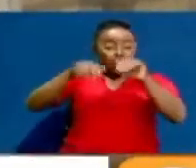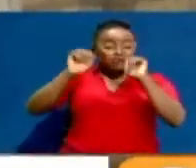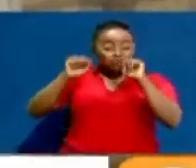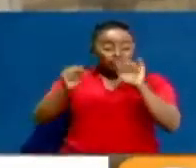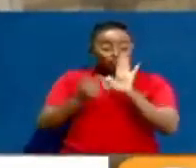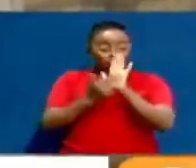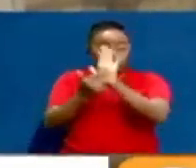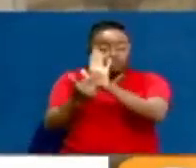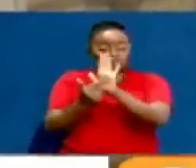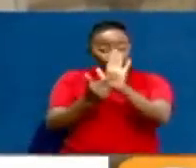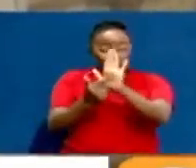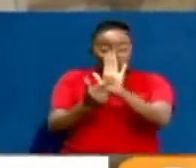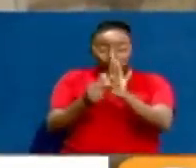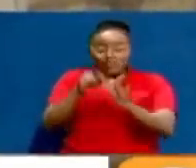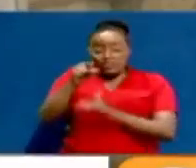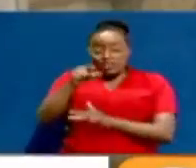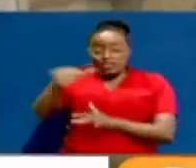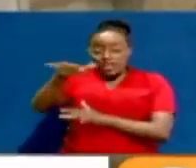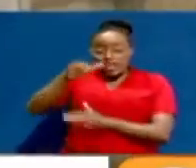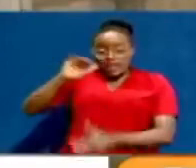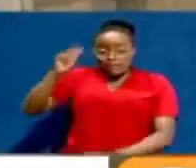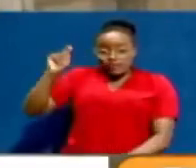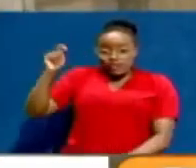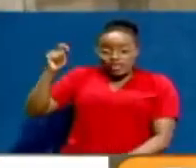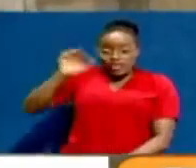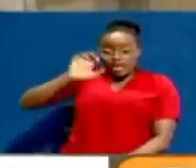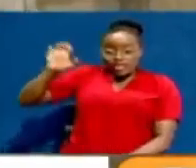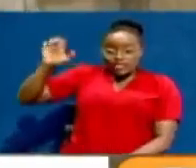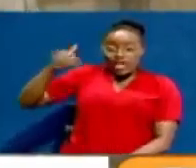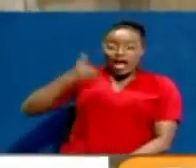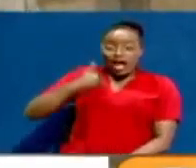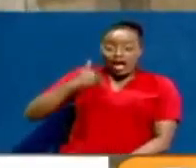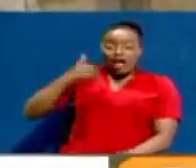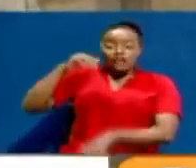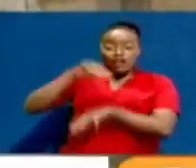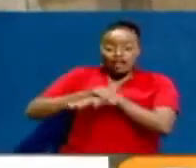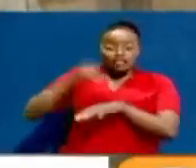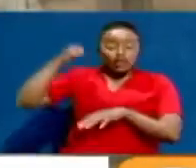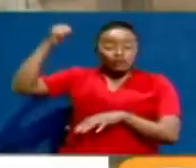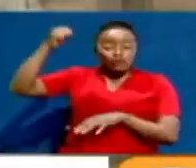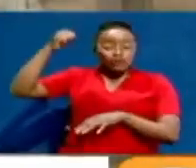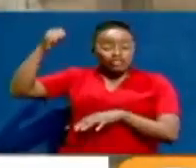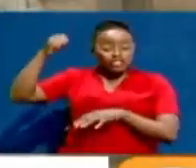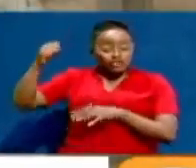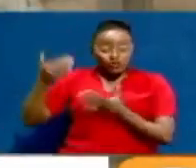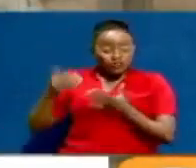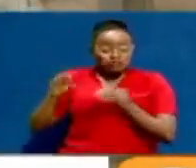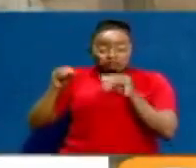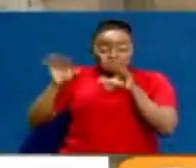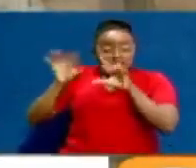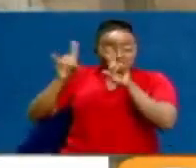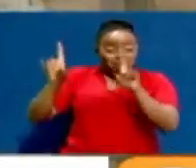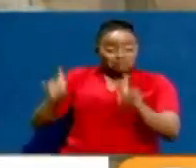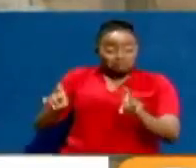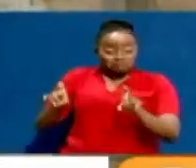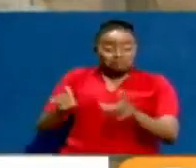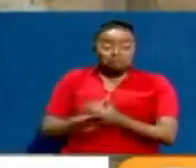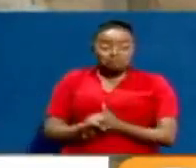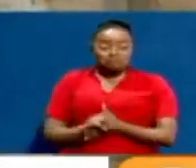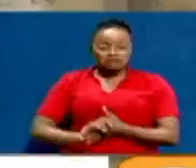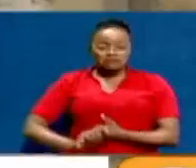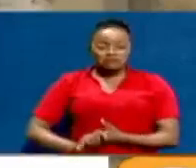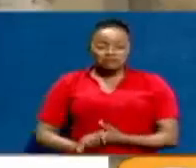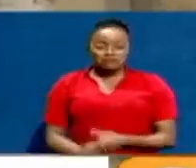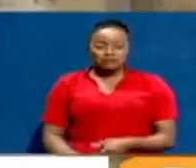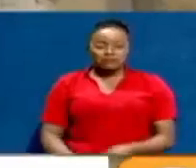likely indicator that the leeward side of the mountain is finally going to receive political showers? Stephen Leto,